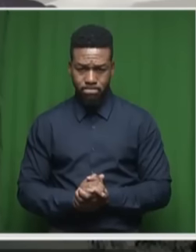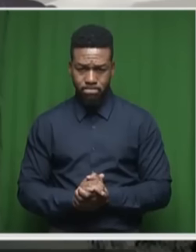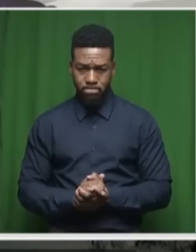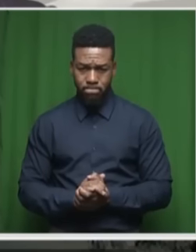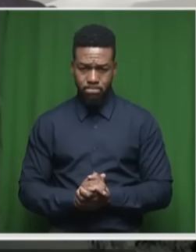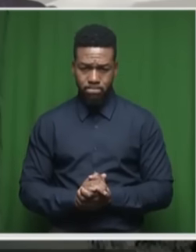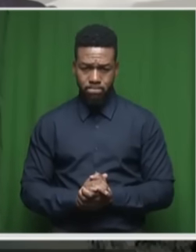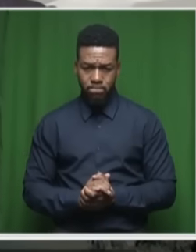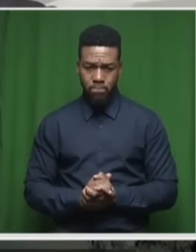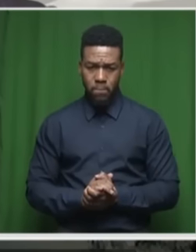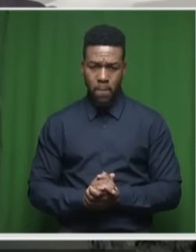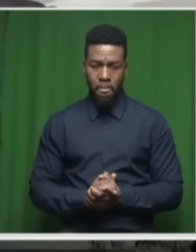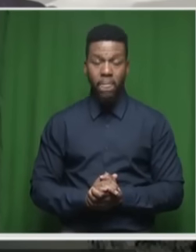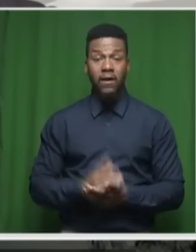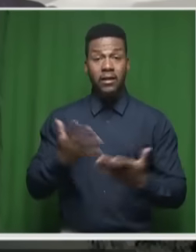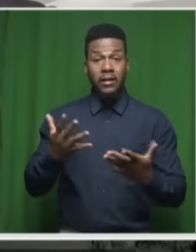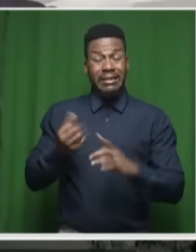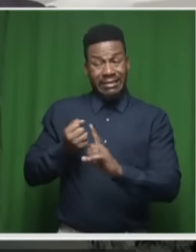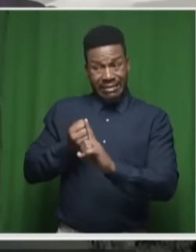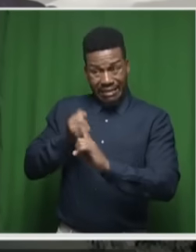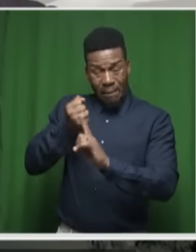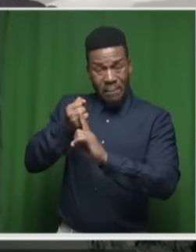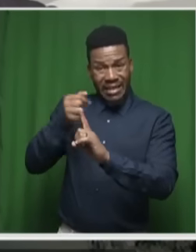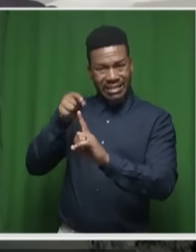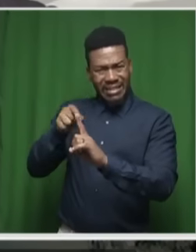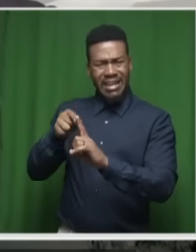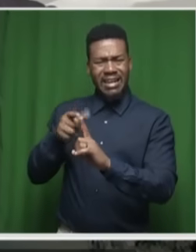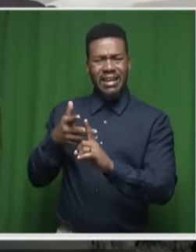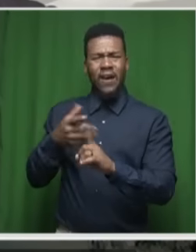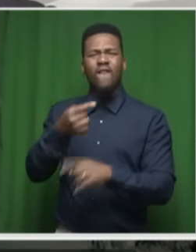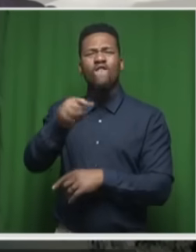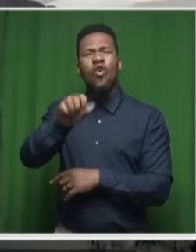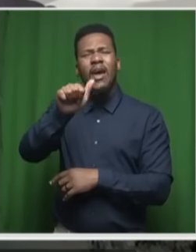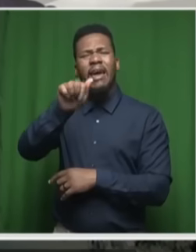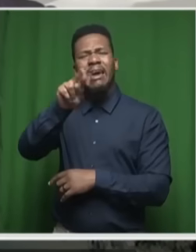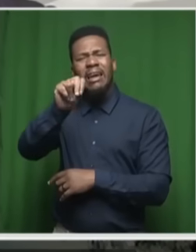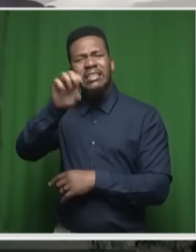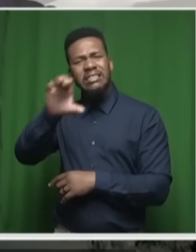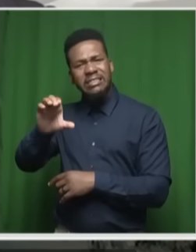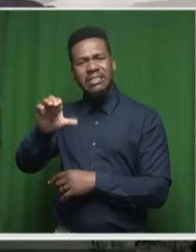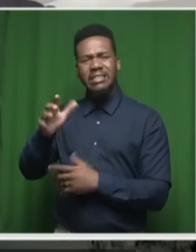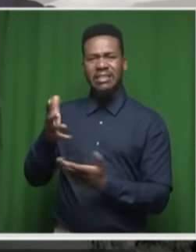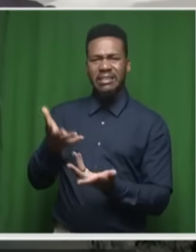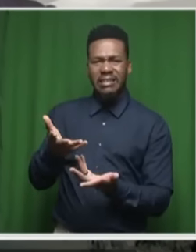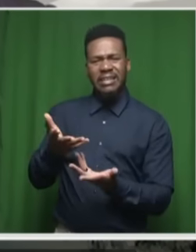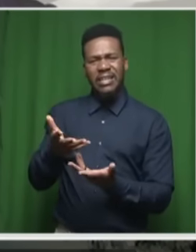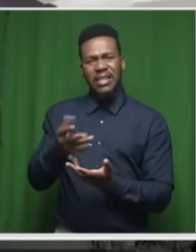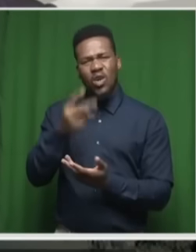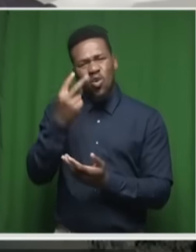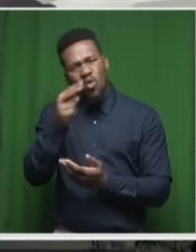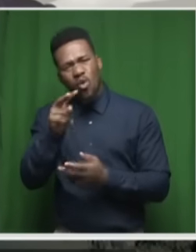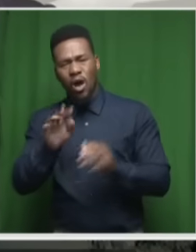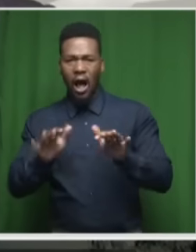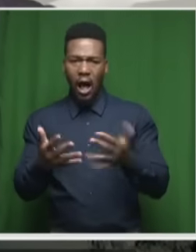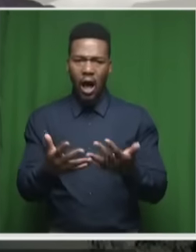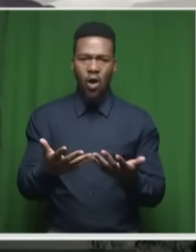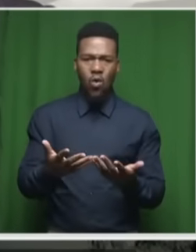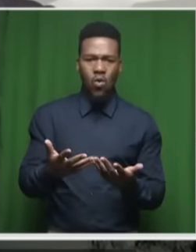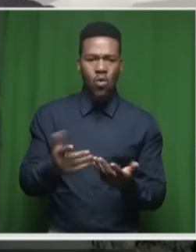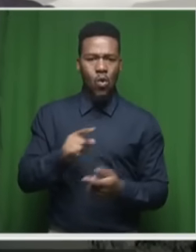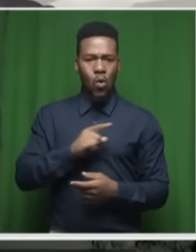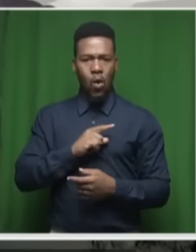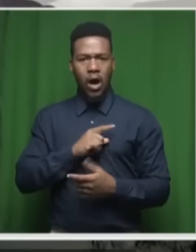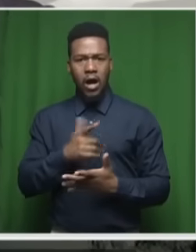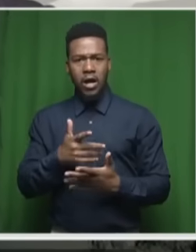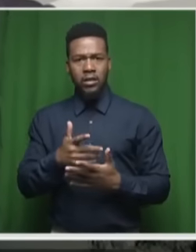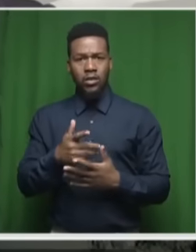does the campaign look like for the ANC, who head into this election without the endorsement, for instance, of